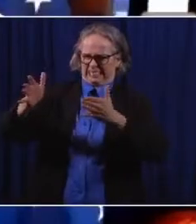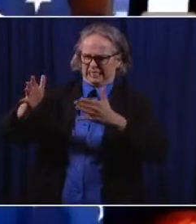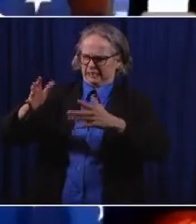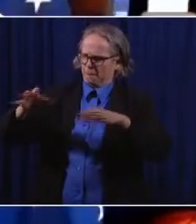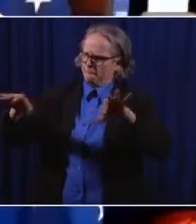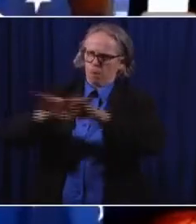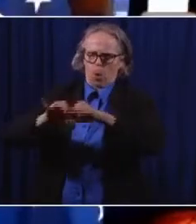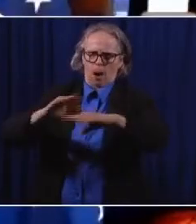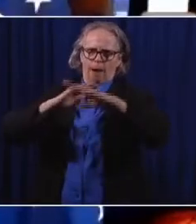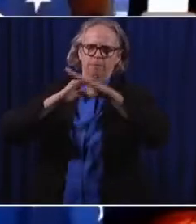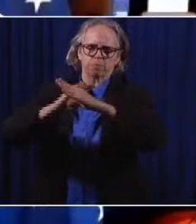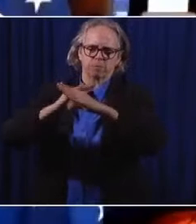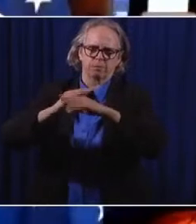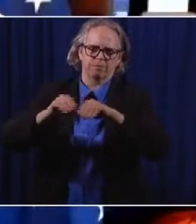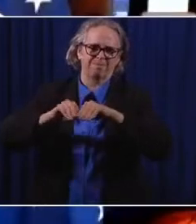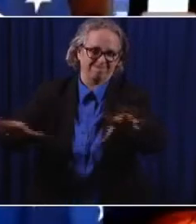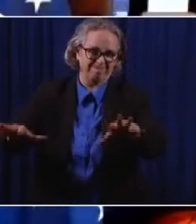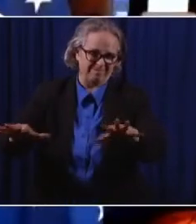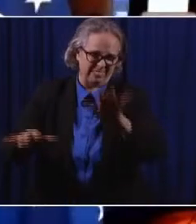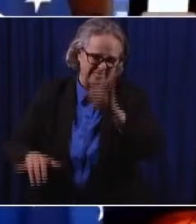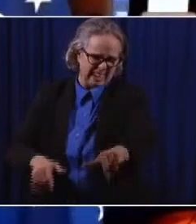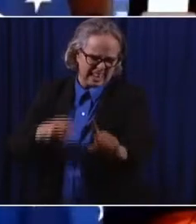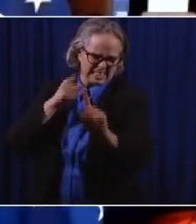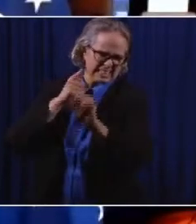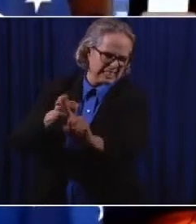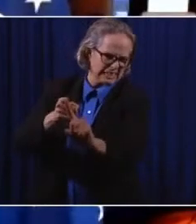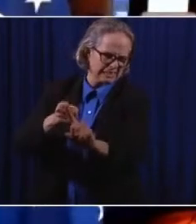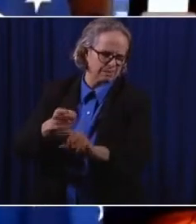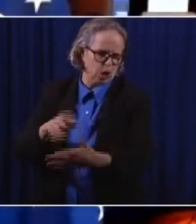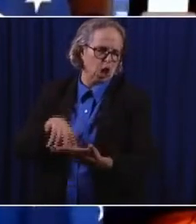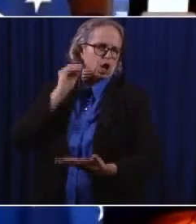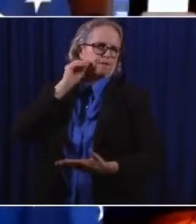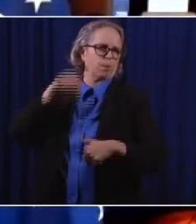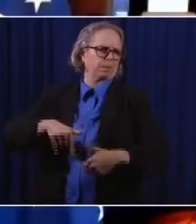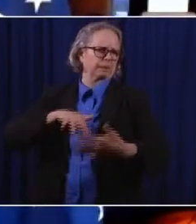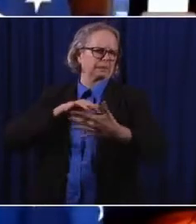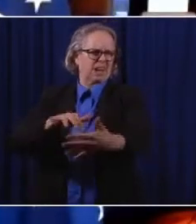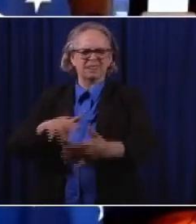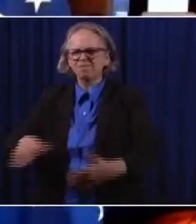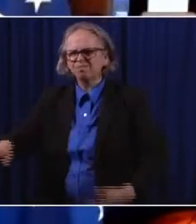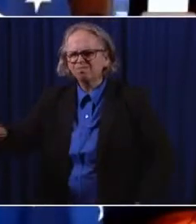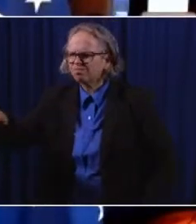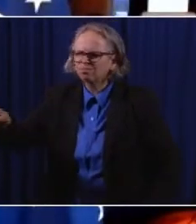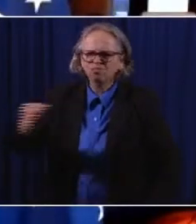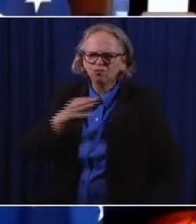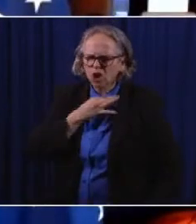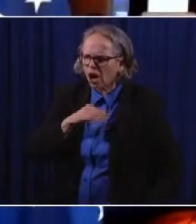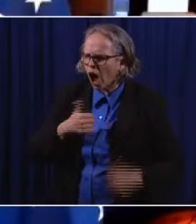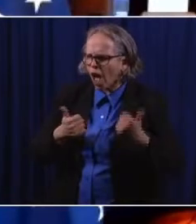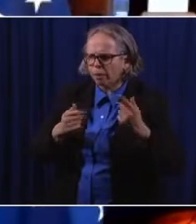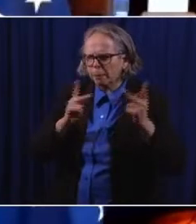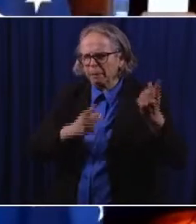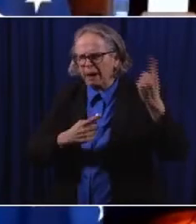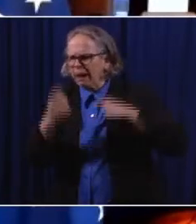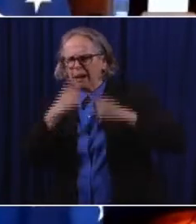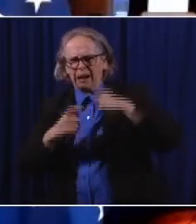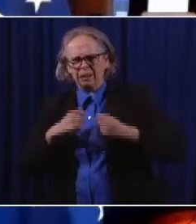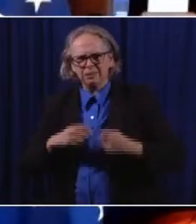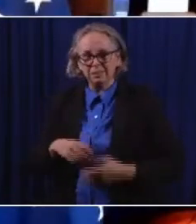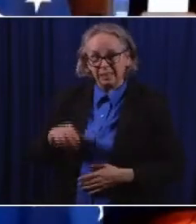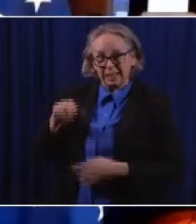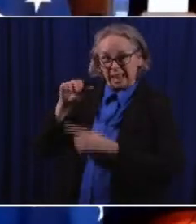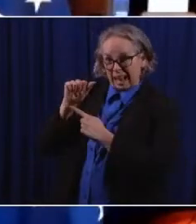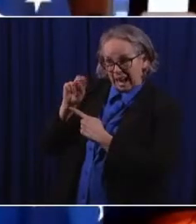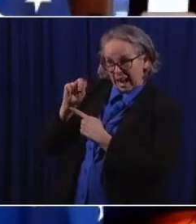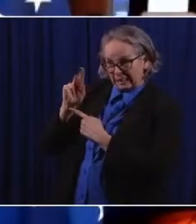Another question I know that I always get a lot of people who are curious, because the antibodies stay in our system somewhere. I think